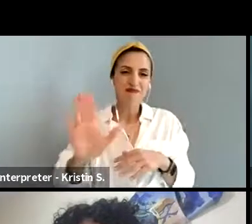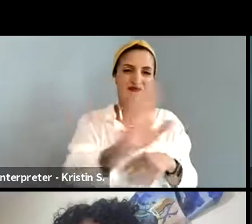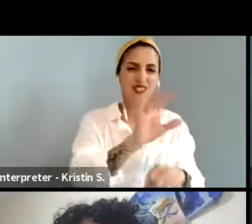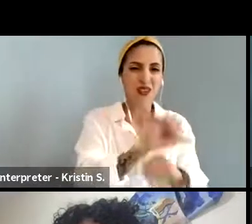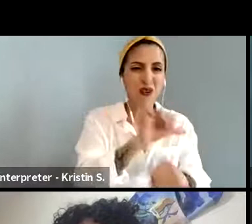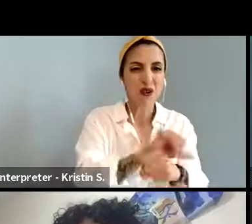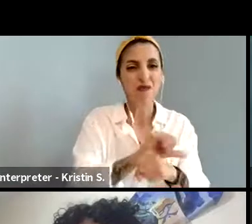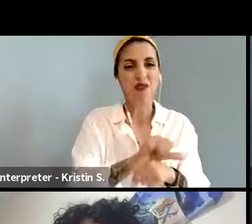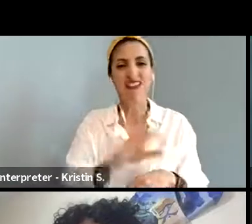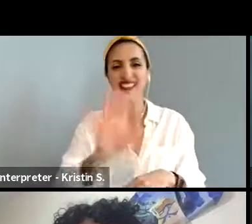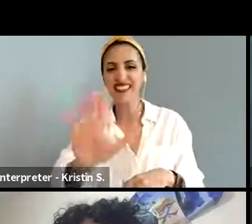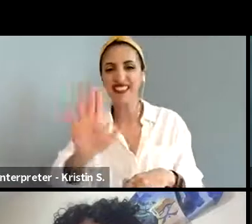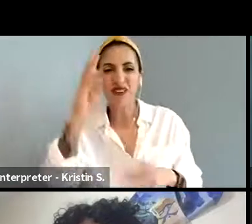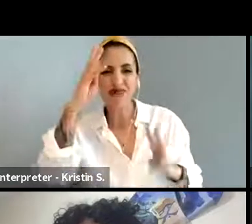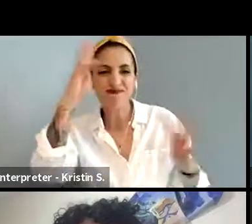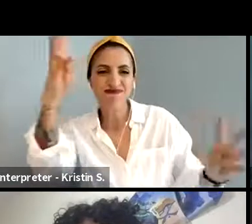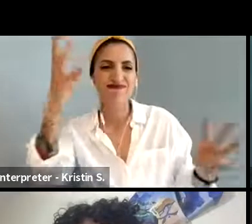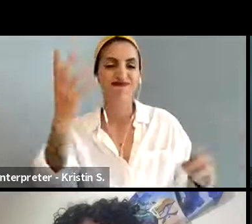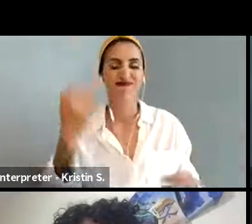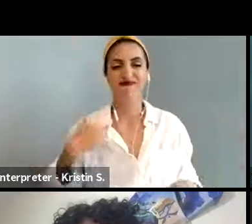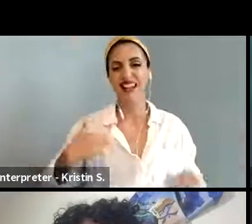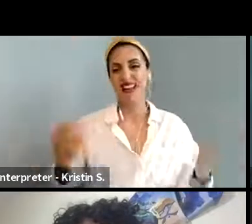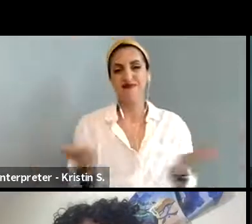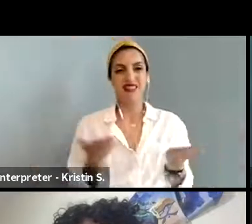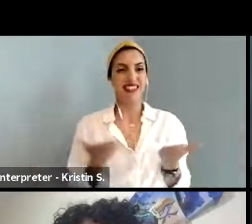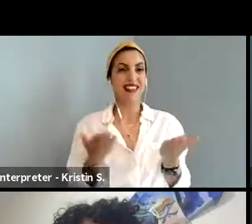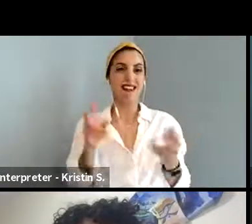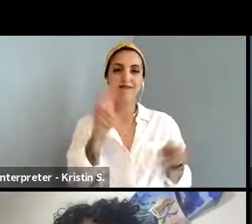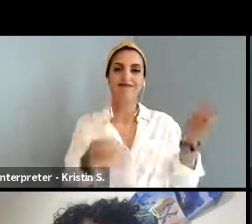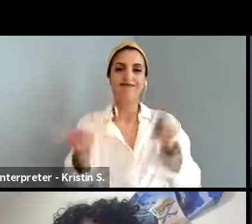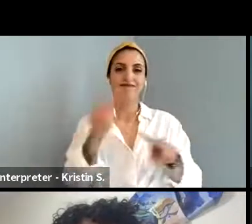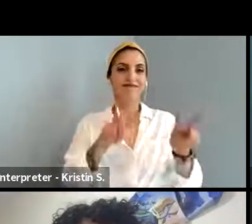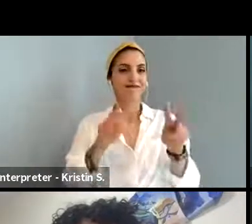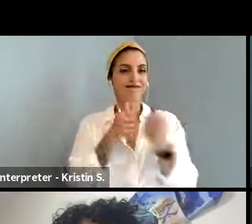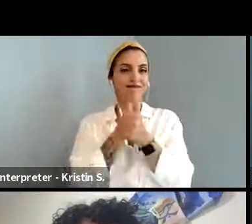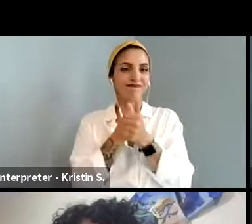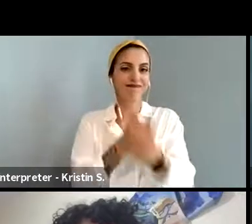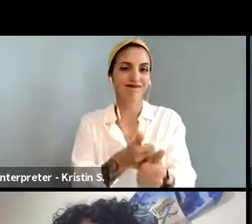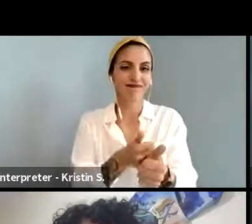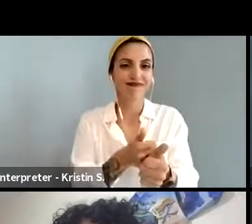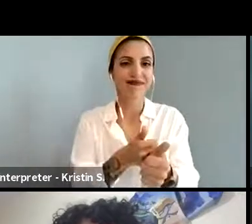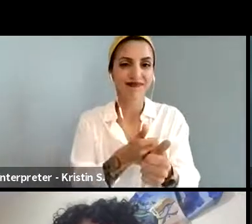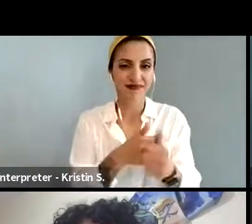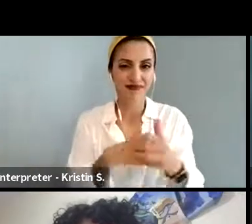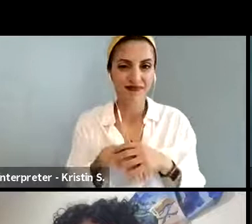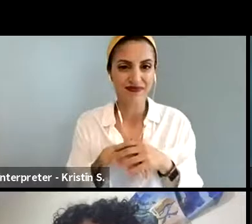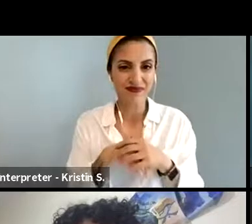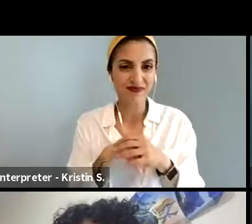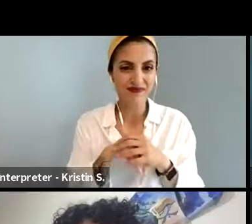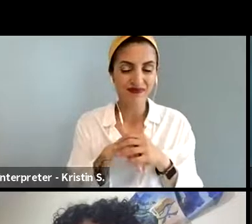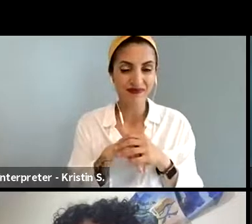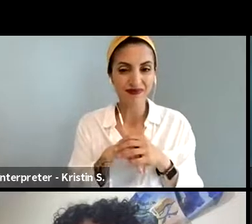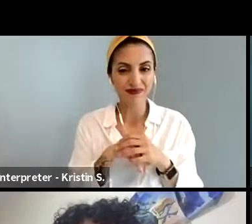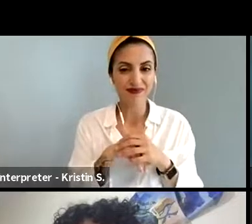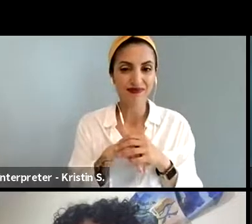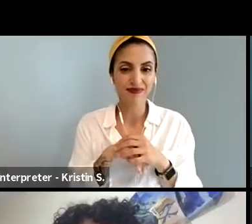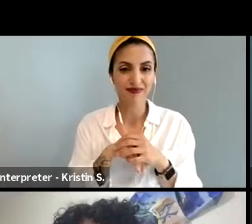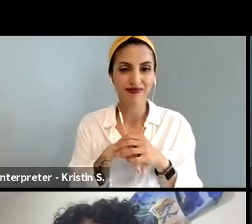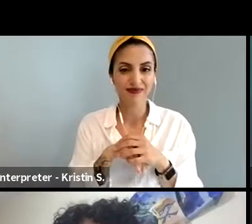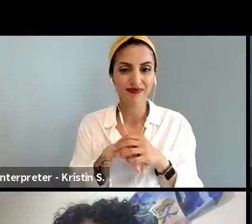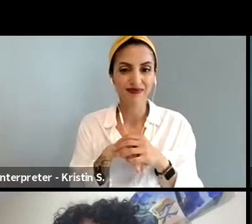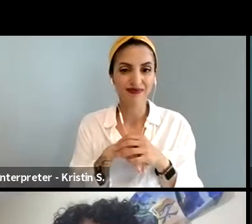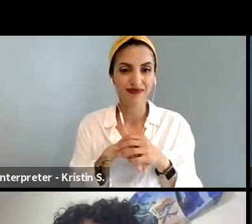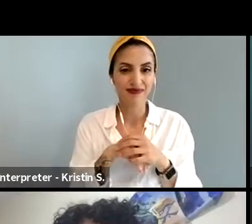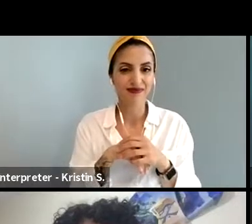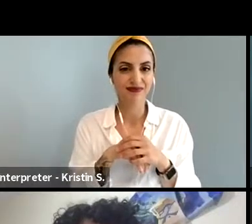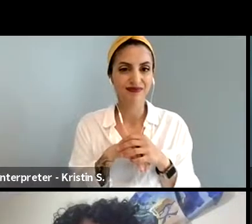and creating. And I'm here for the ride along with you in every move and iteration that you make. So